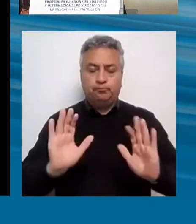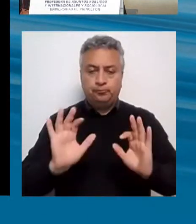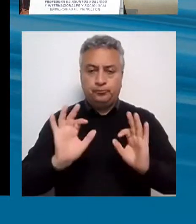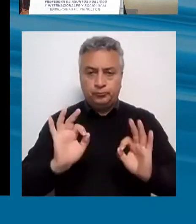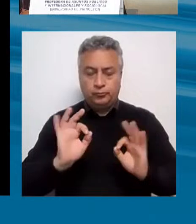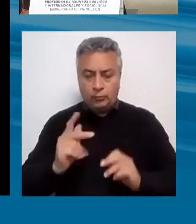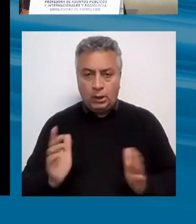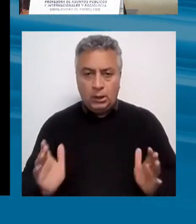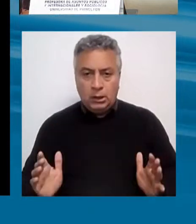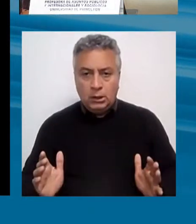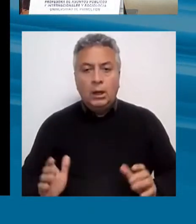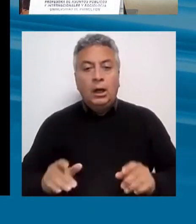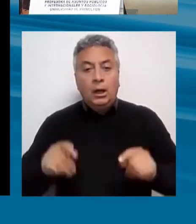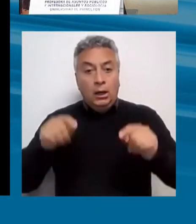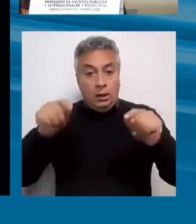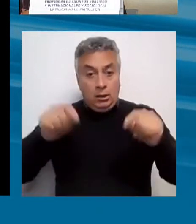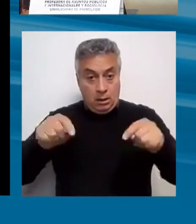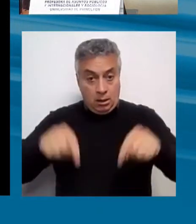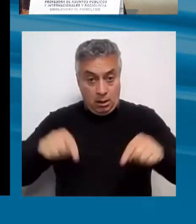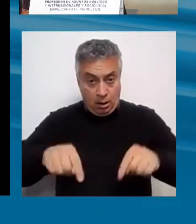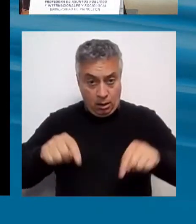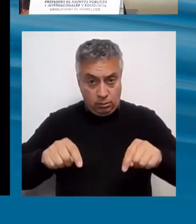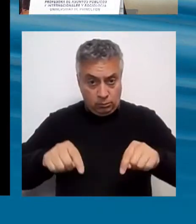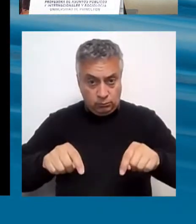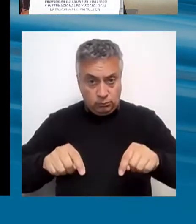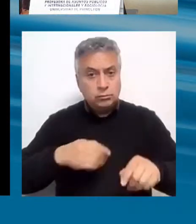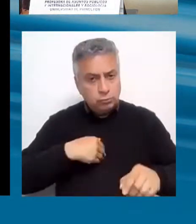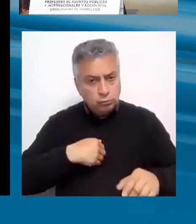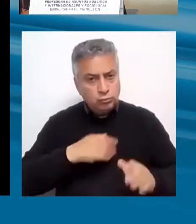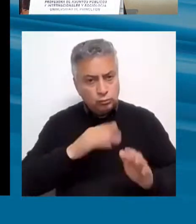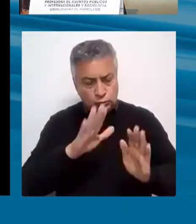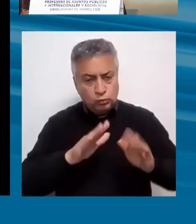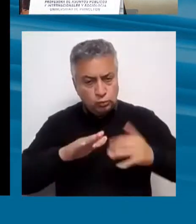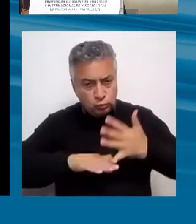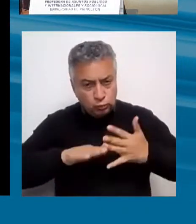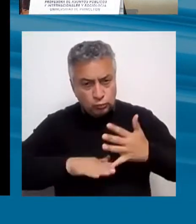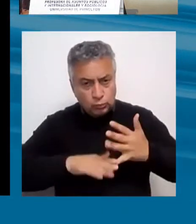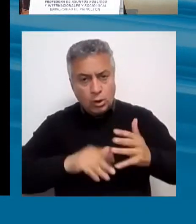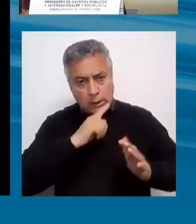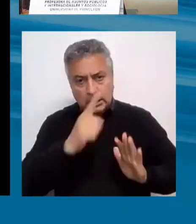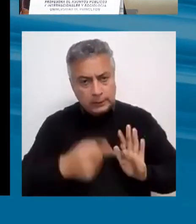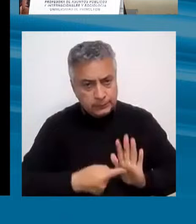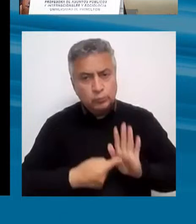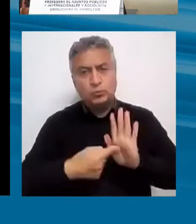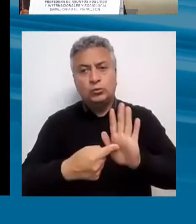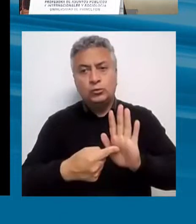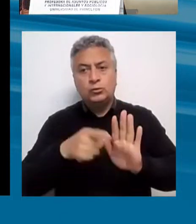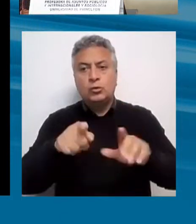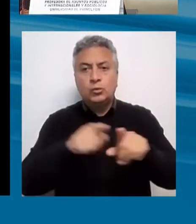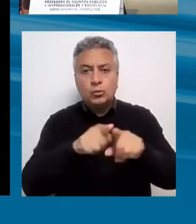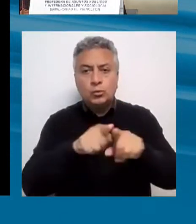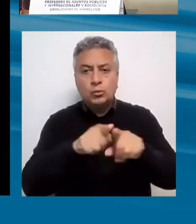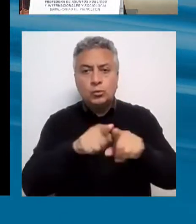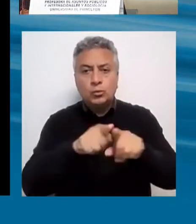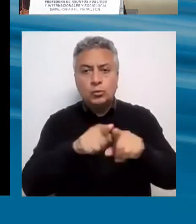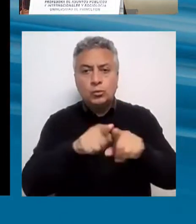The last item I would like to suggest very humbly is to